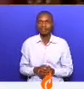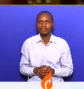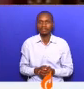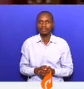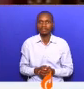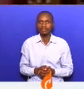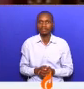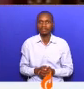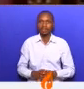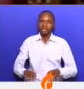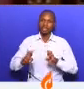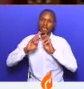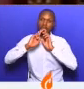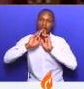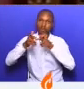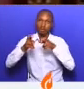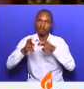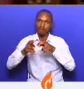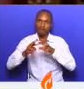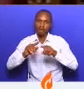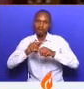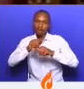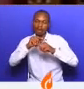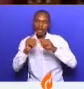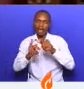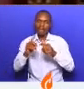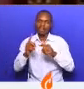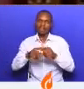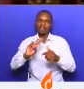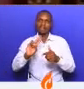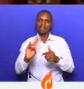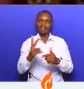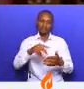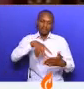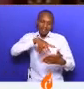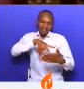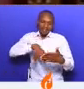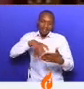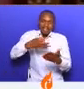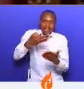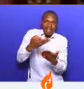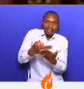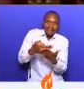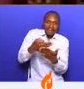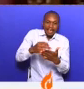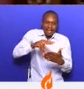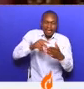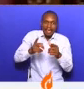the results of the division on second reading of the Finance Bill